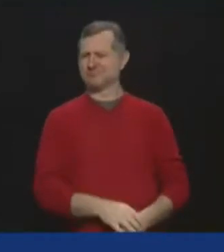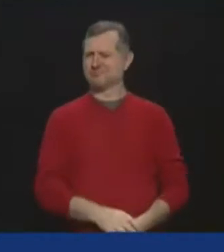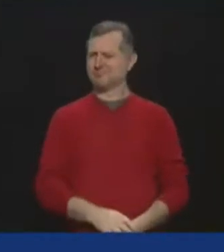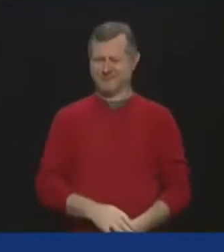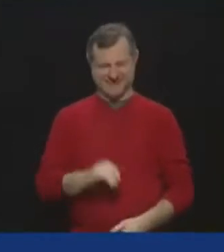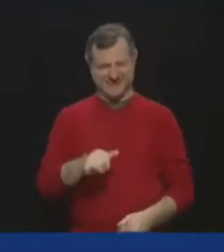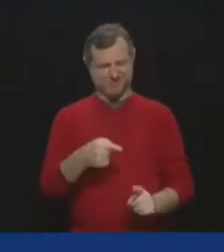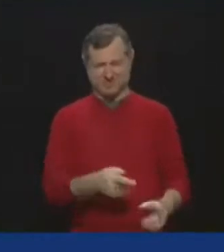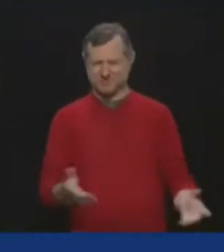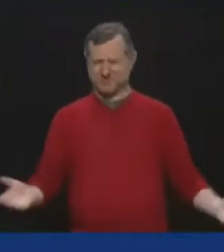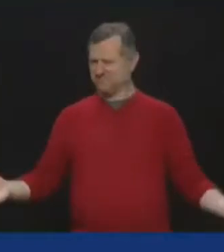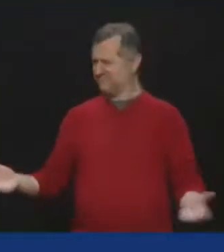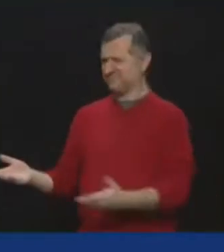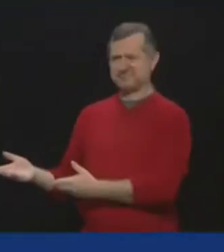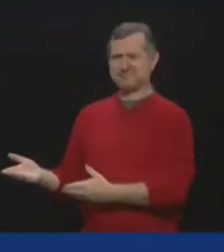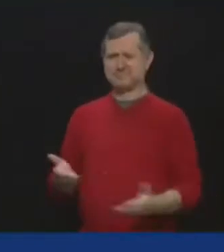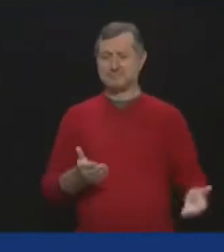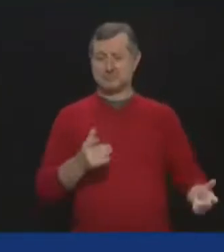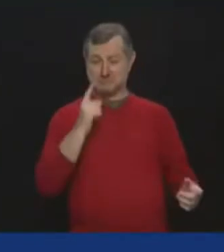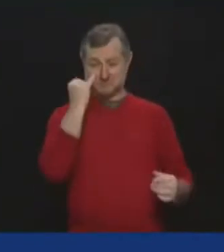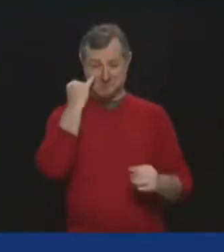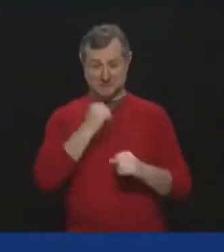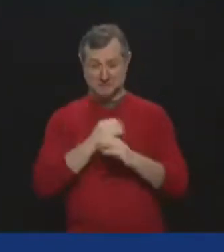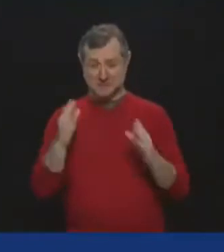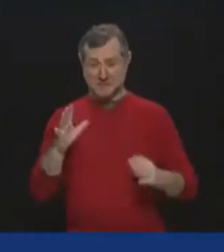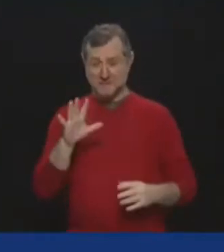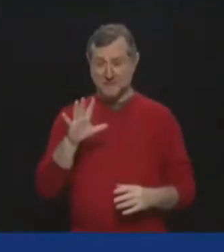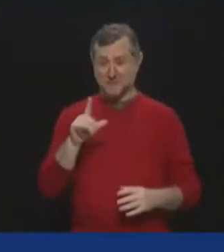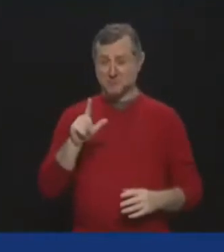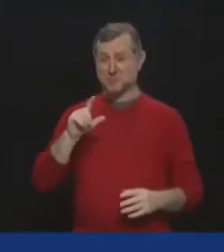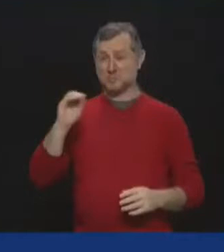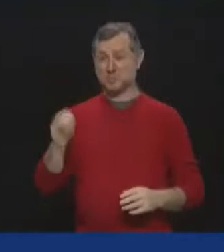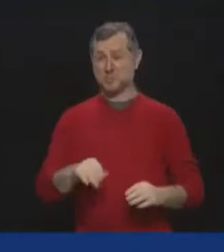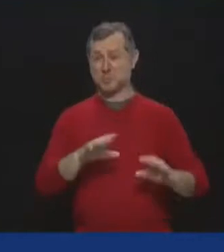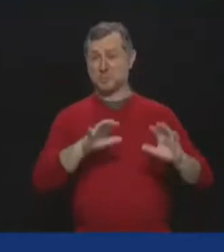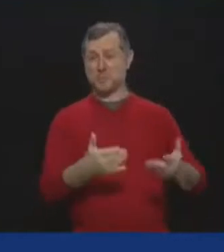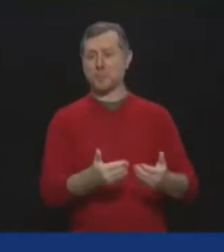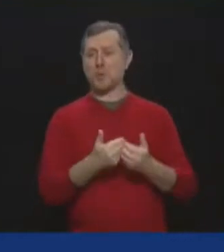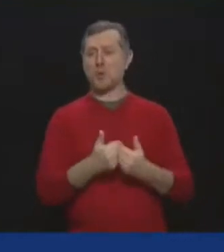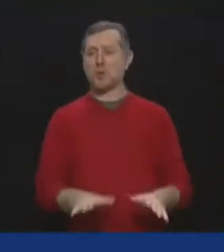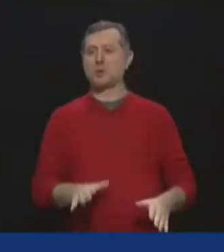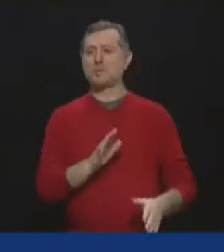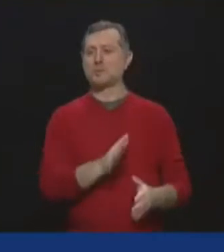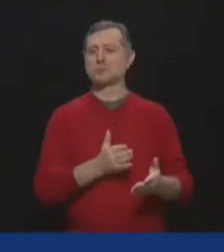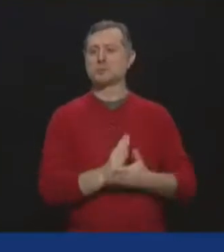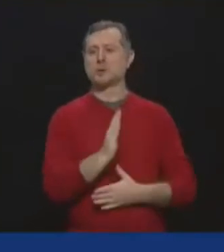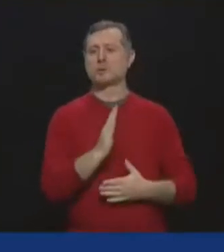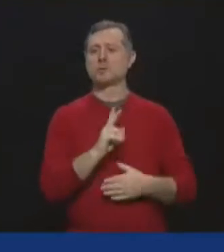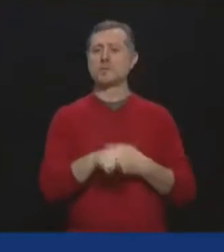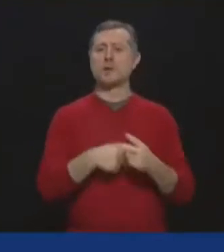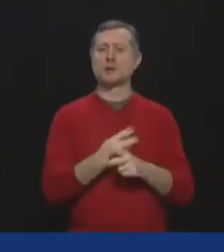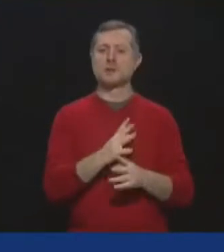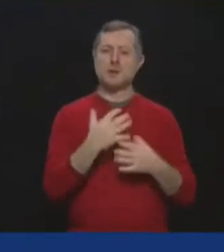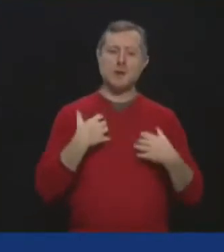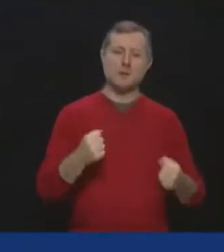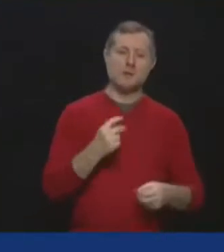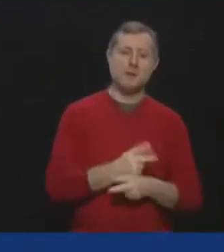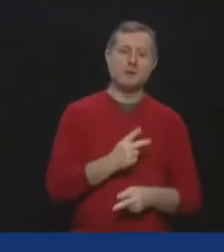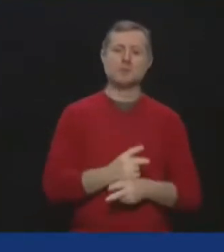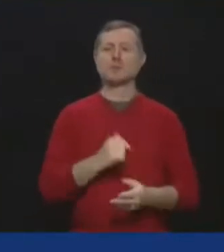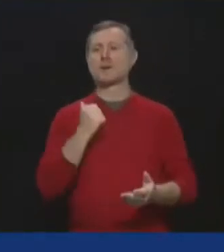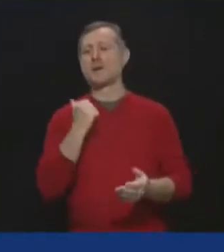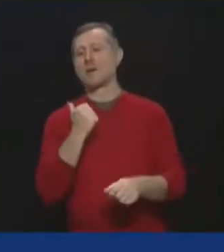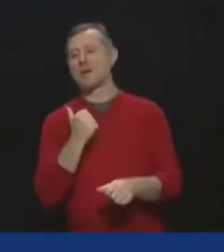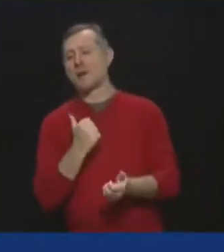Imagine taking away 51% of the population's decision about what kind of health care to seek and when to seek it and what treatments are appropriate for